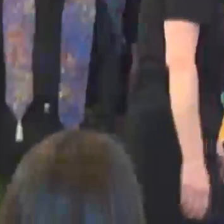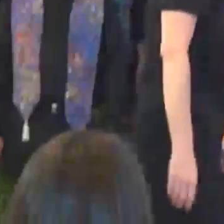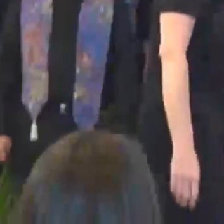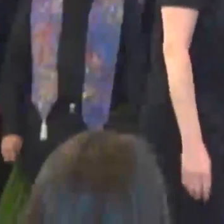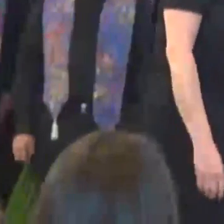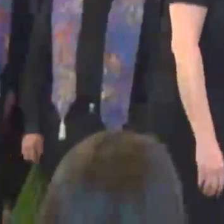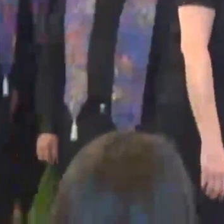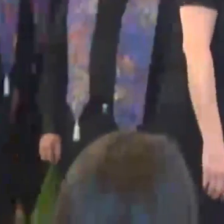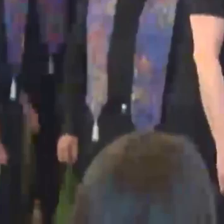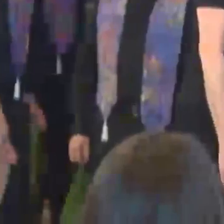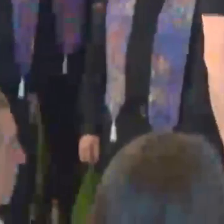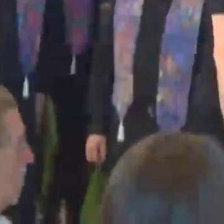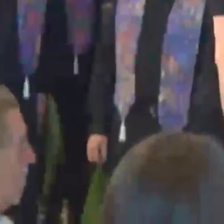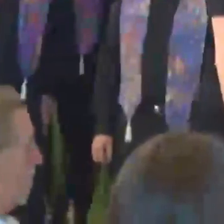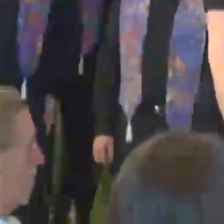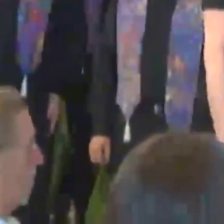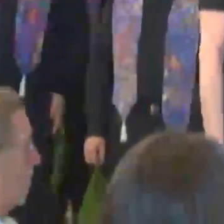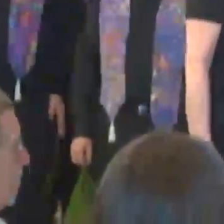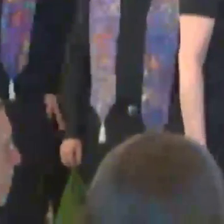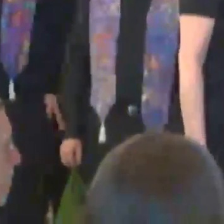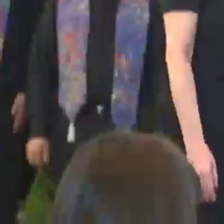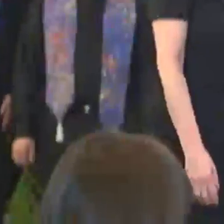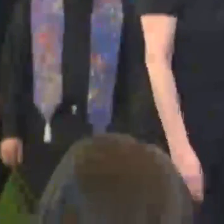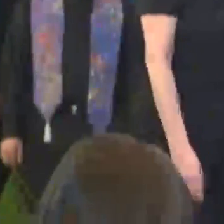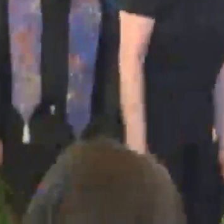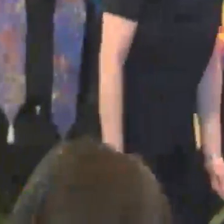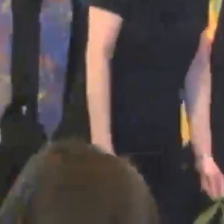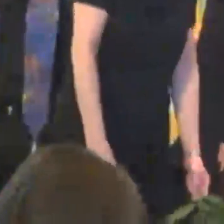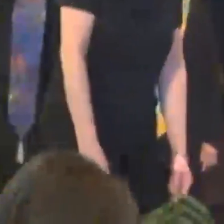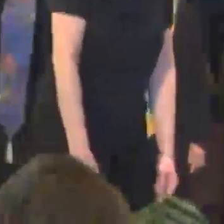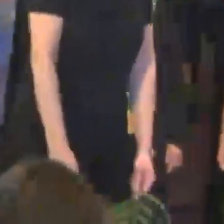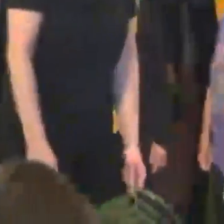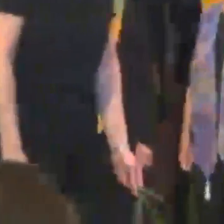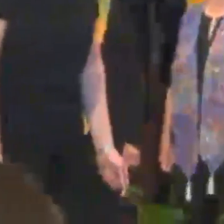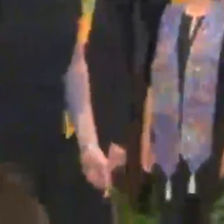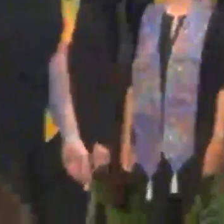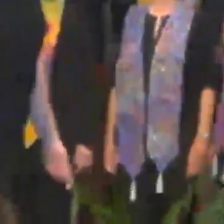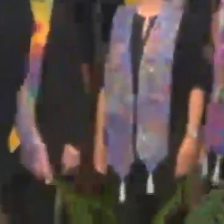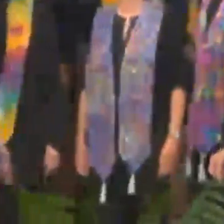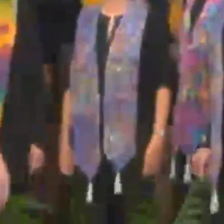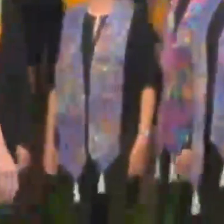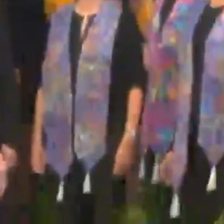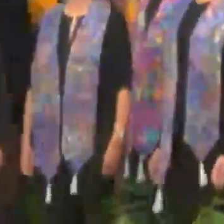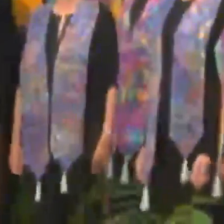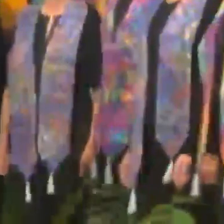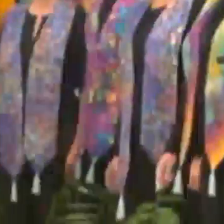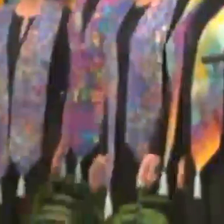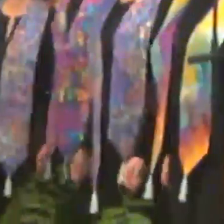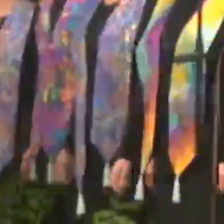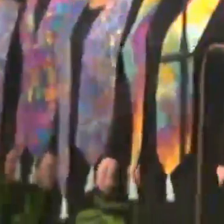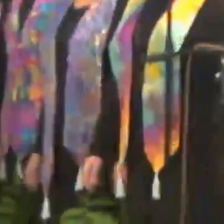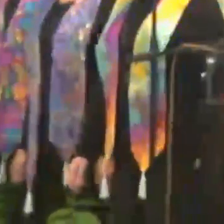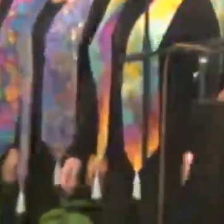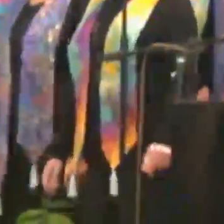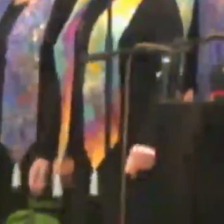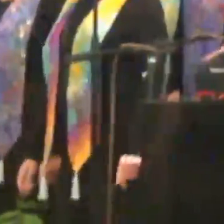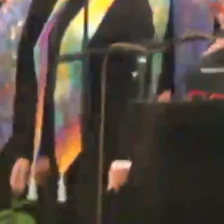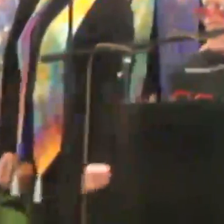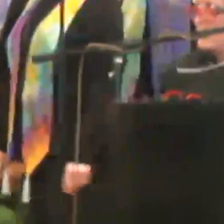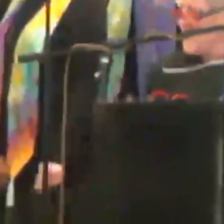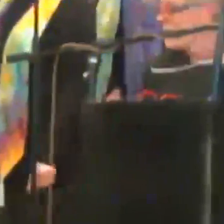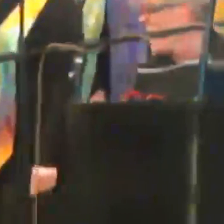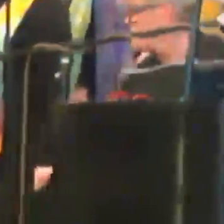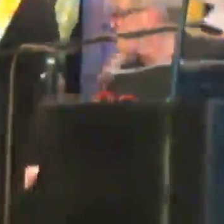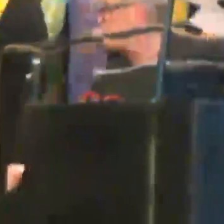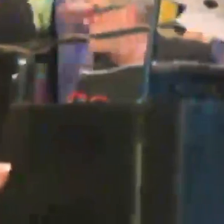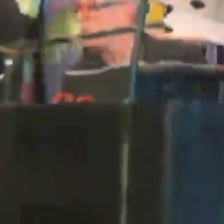To find again, I know a safe place you can hide, where only